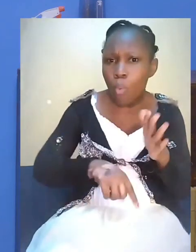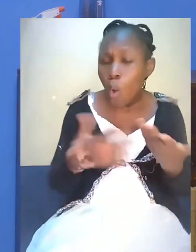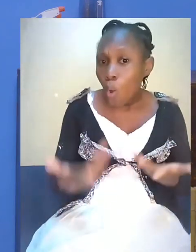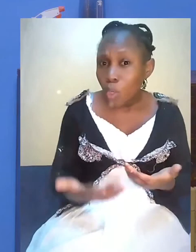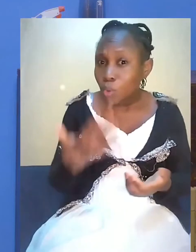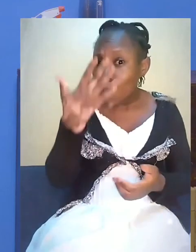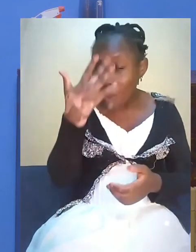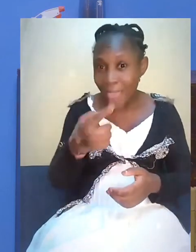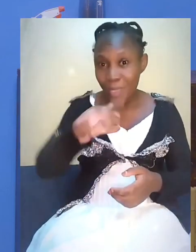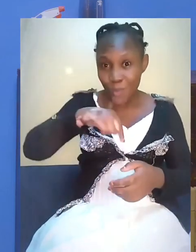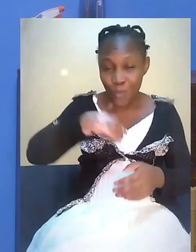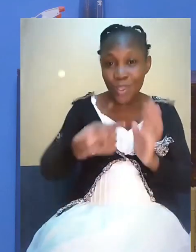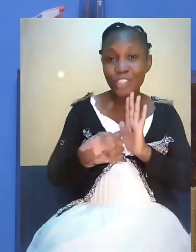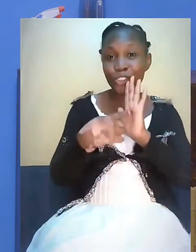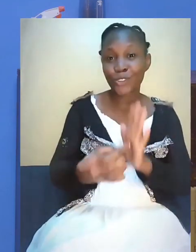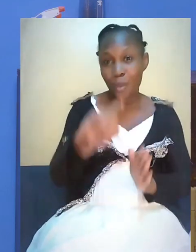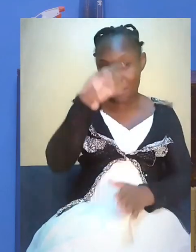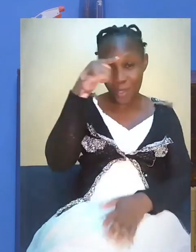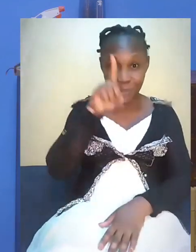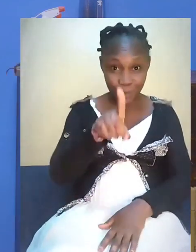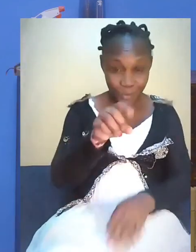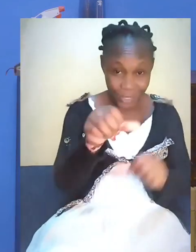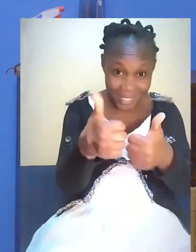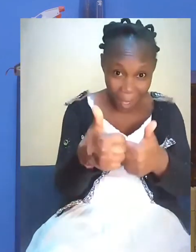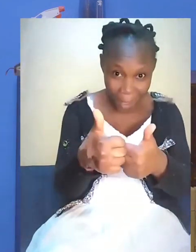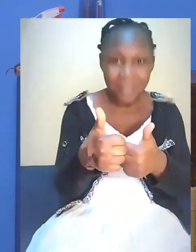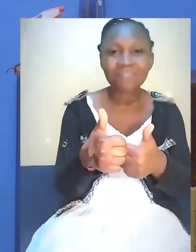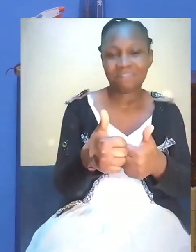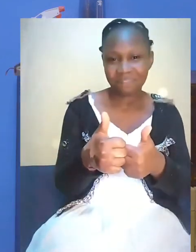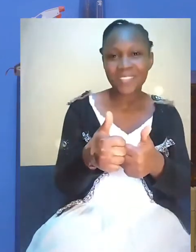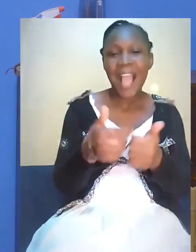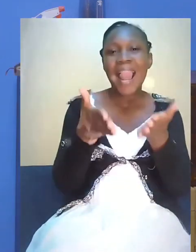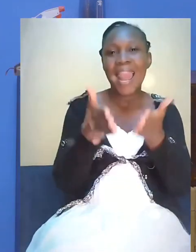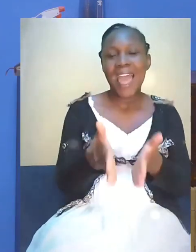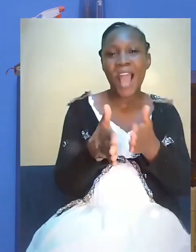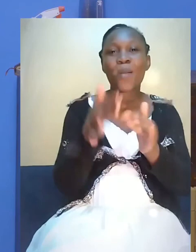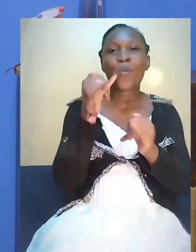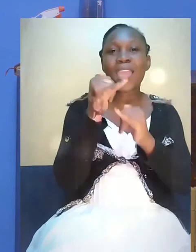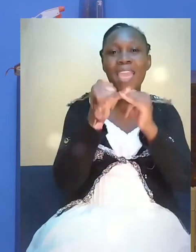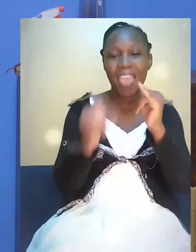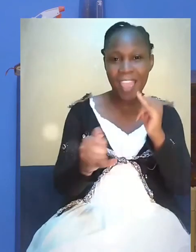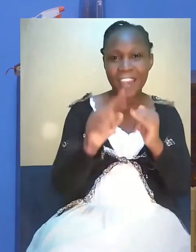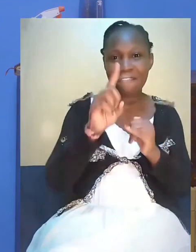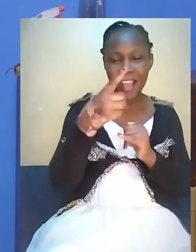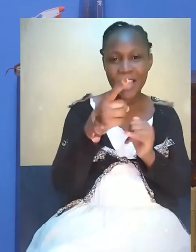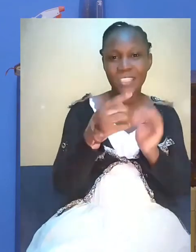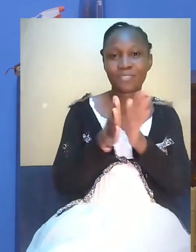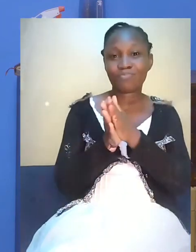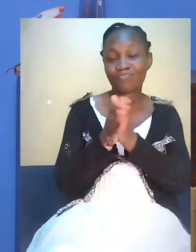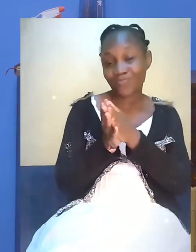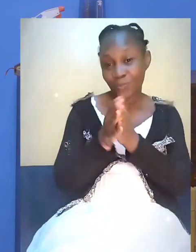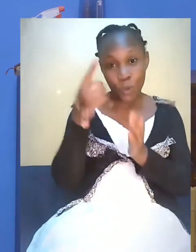reason why we are doing this, okay? We've come to the end of the first episode of In the Loo with Duncan Runyu, and I appreciate